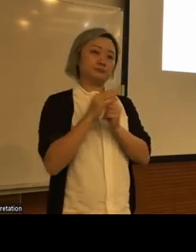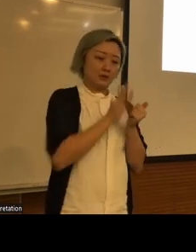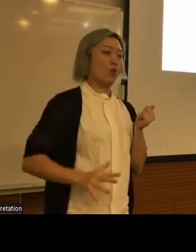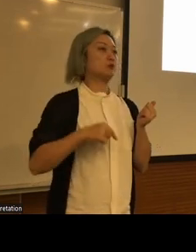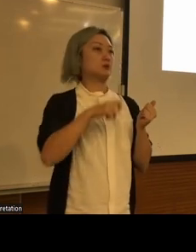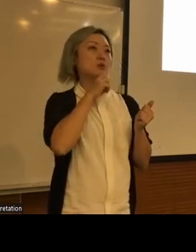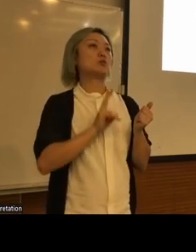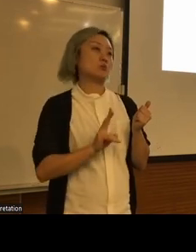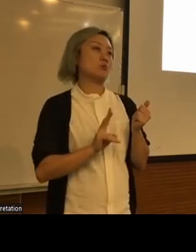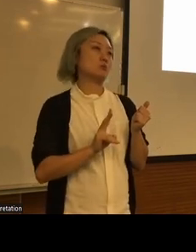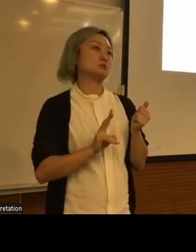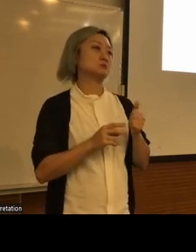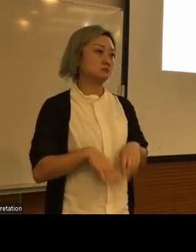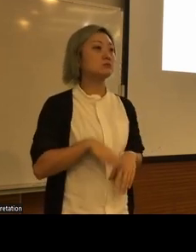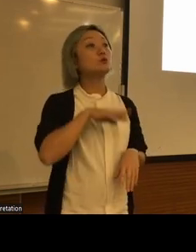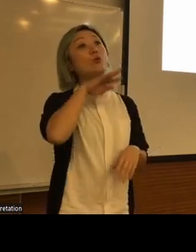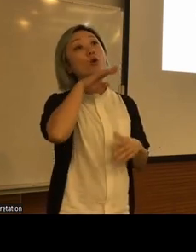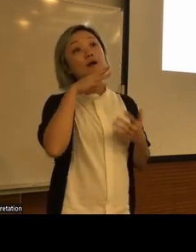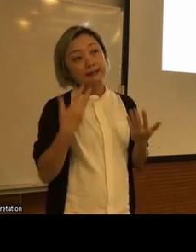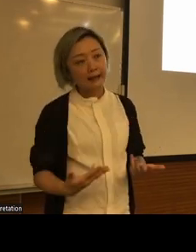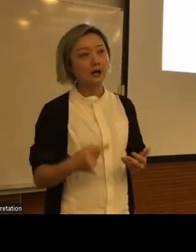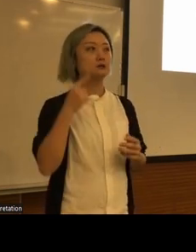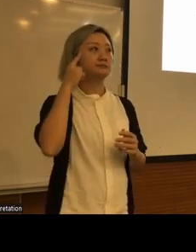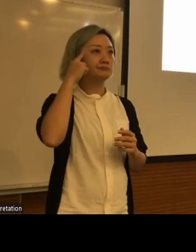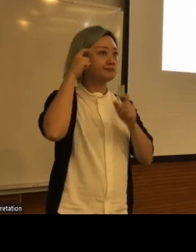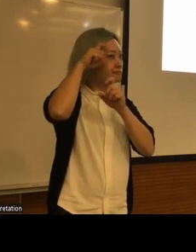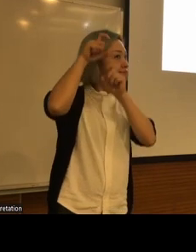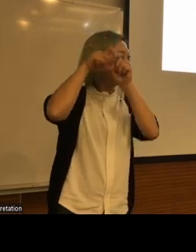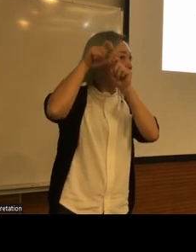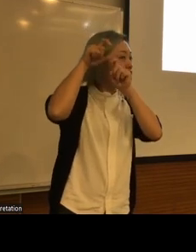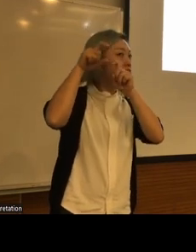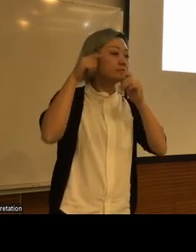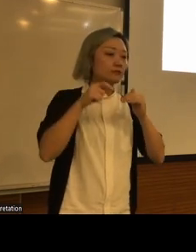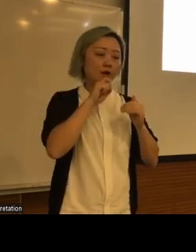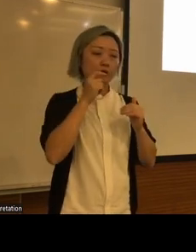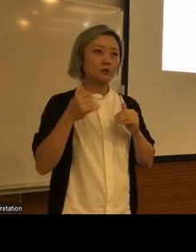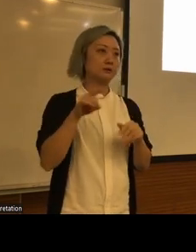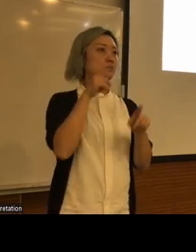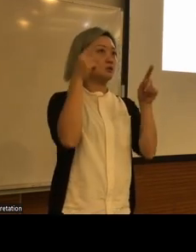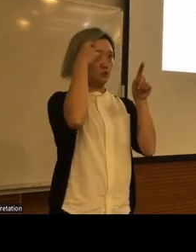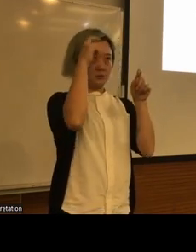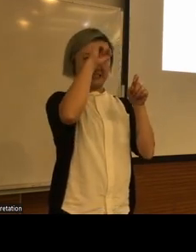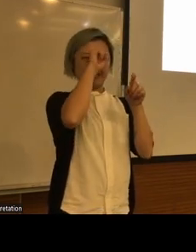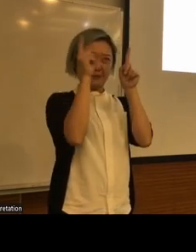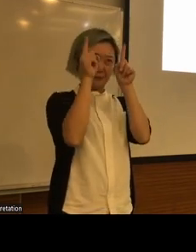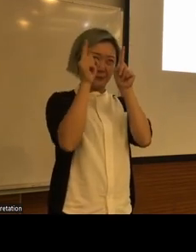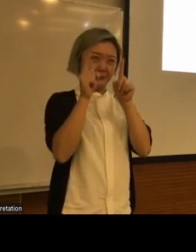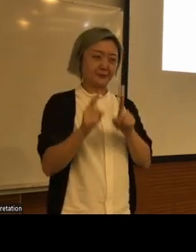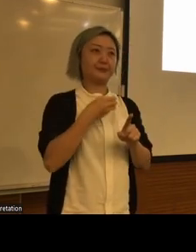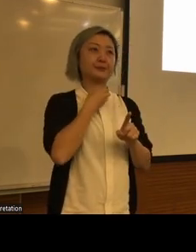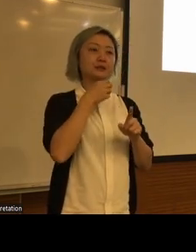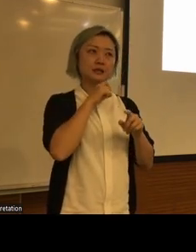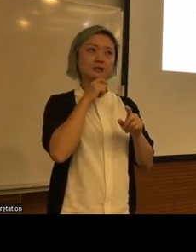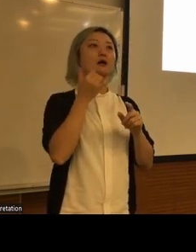And when there is overload of short-term memory. In other words, when you have to change the